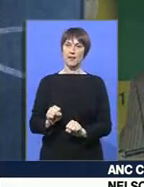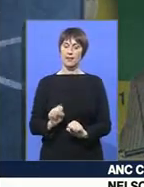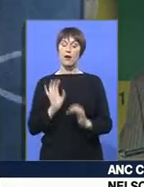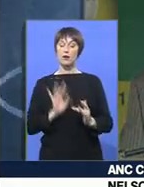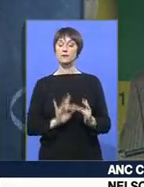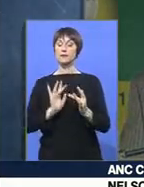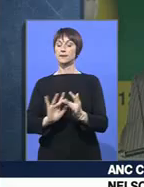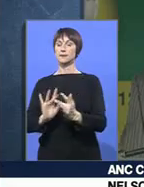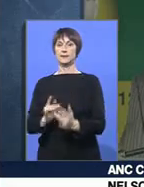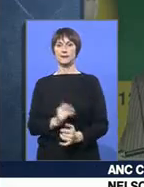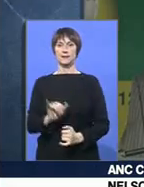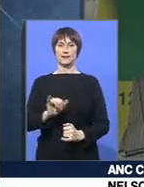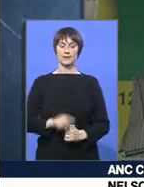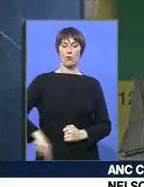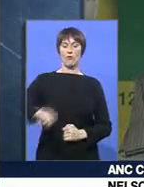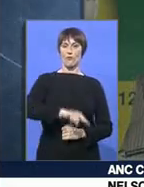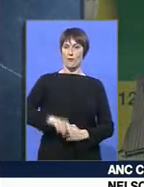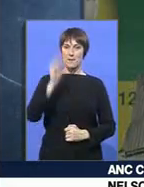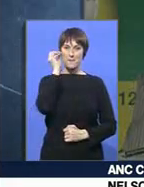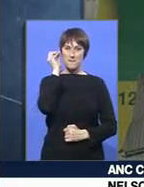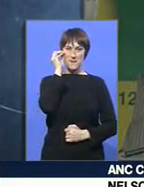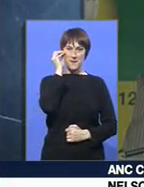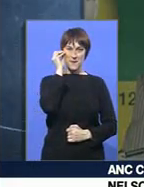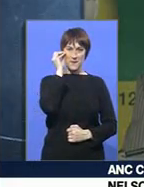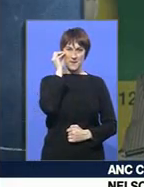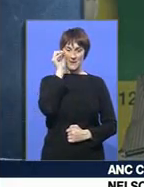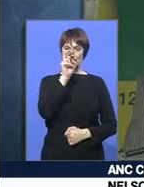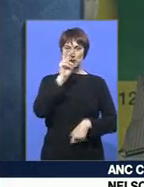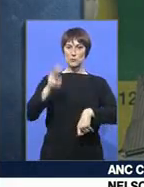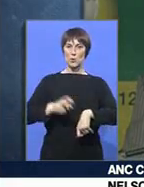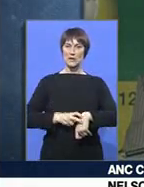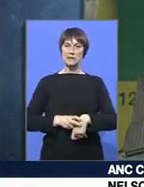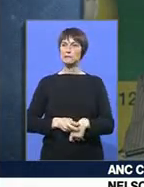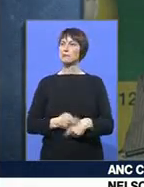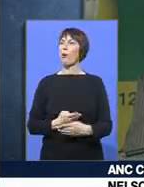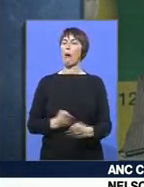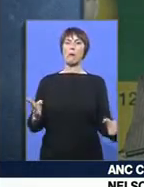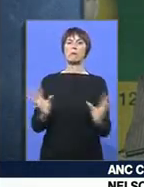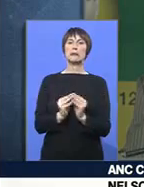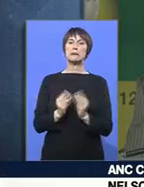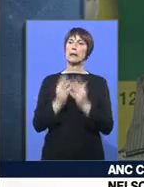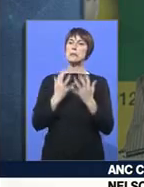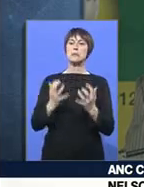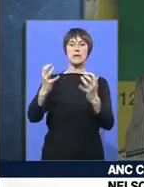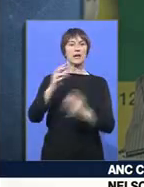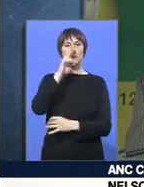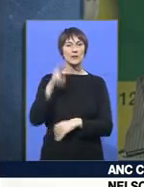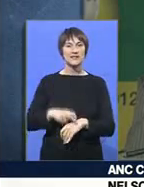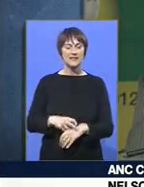contact with the membership without calling public meetings.